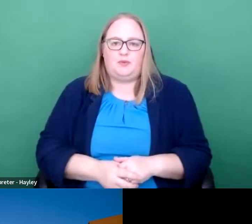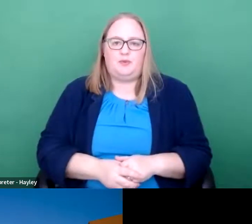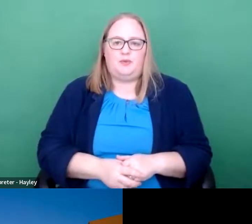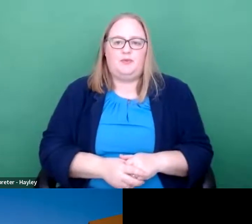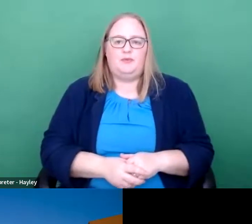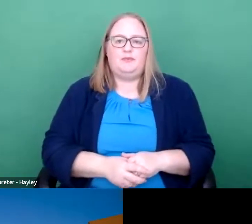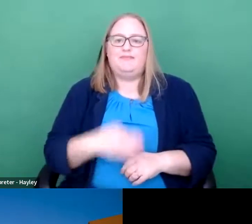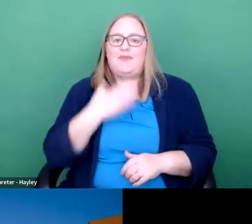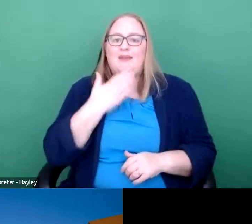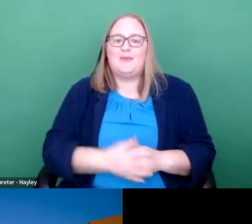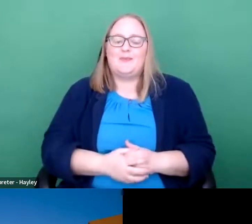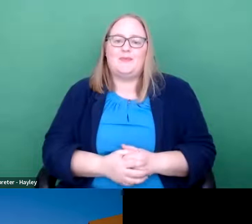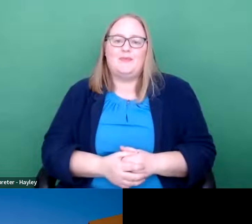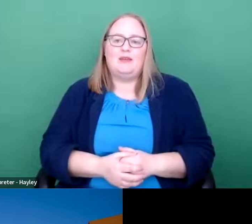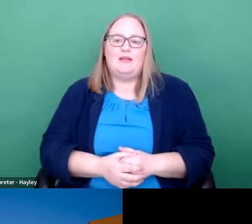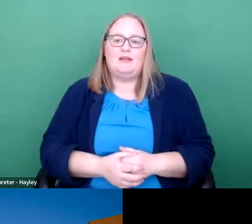Thanks. Thank you.